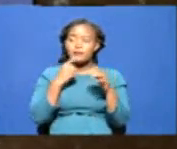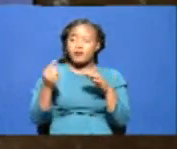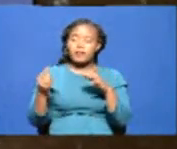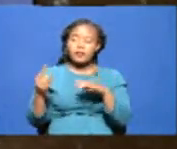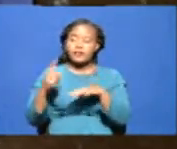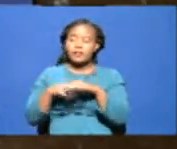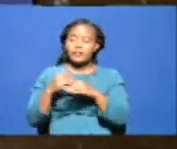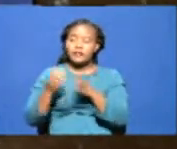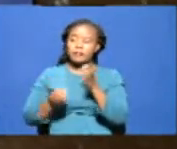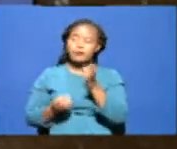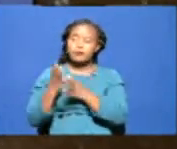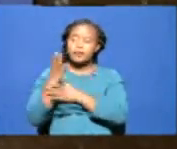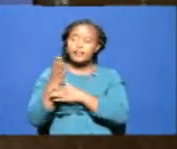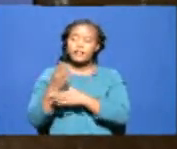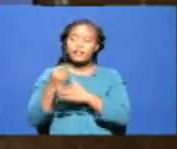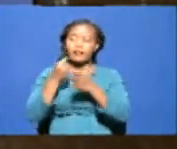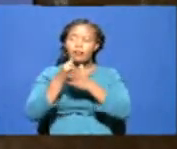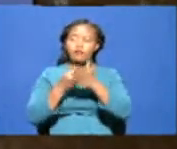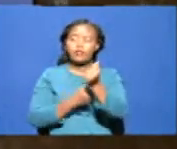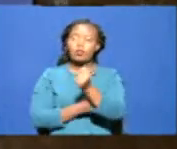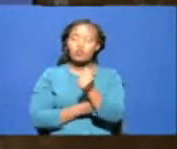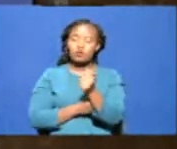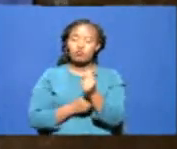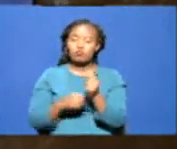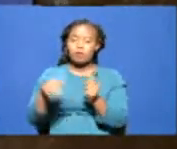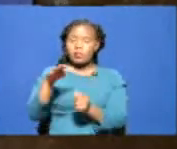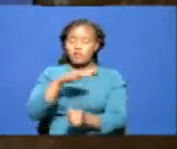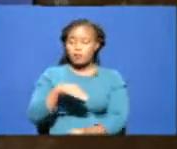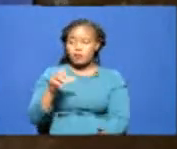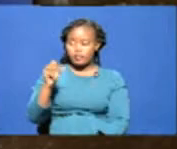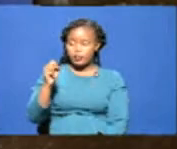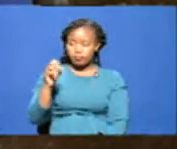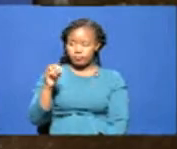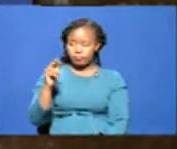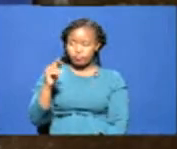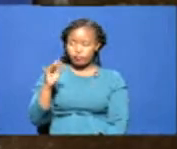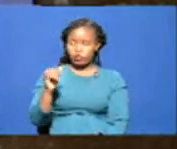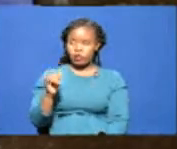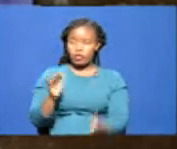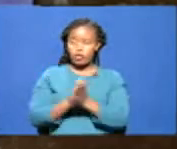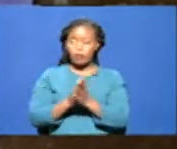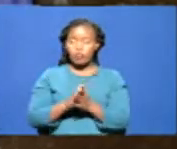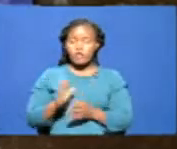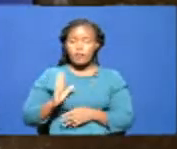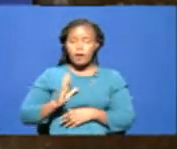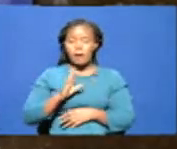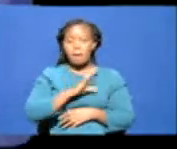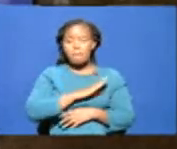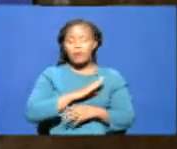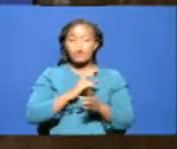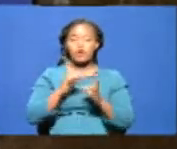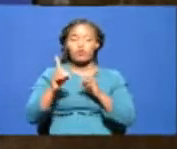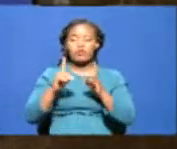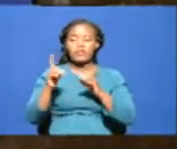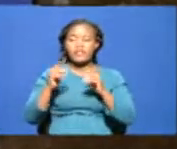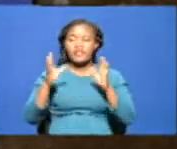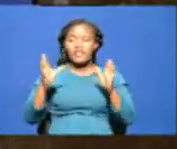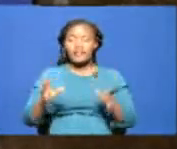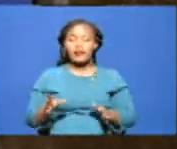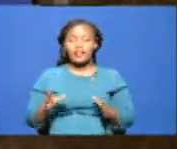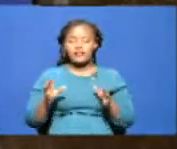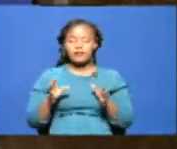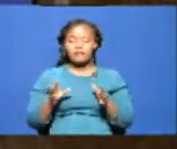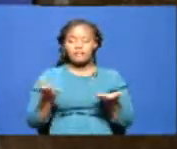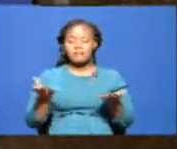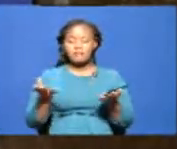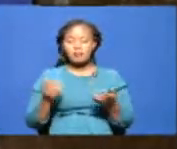kwa kule. Kama mnavyoona, amefuatiwa na board of directors, yani wale wakurugenzi wanaohusika, kina